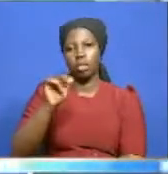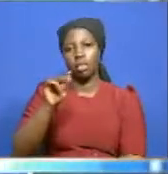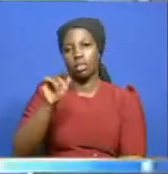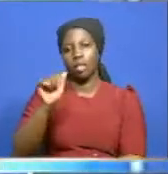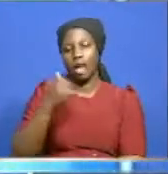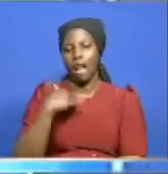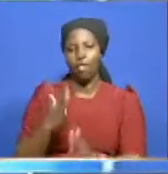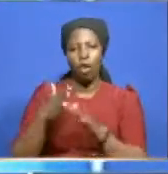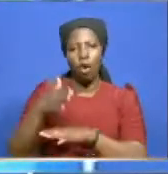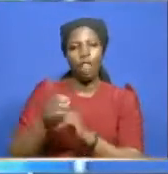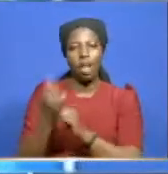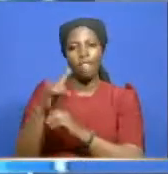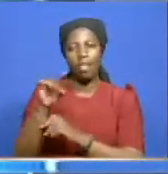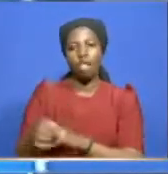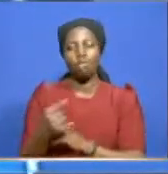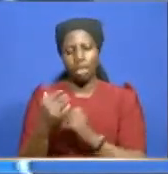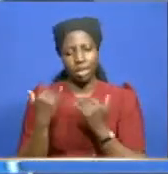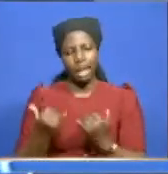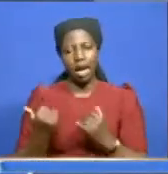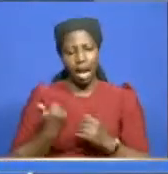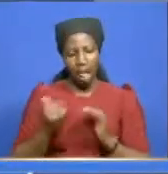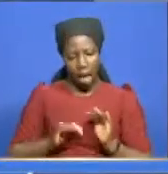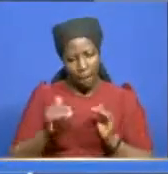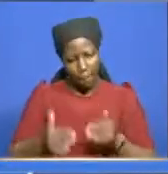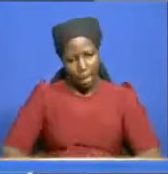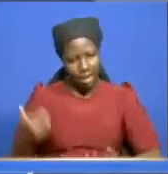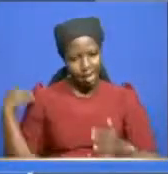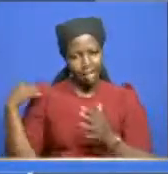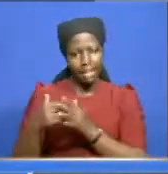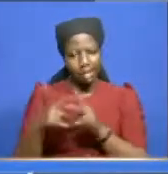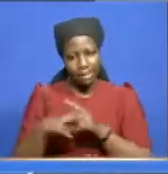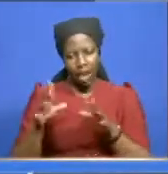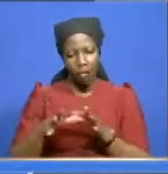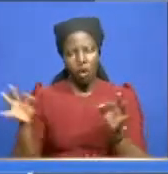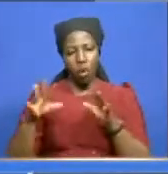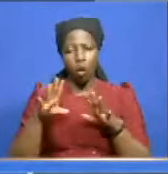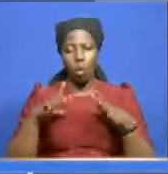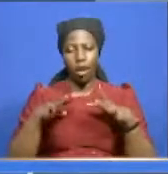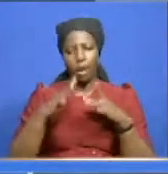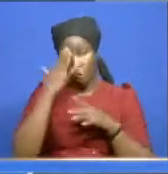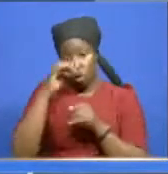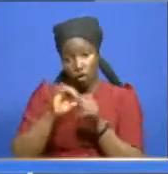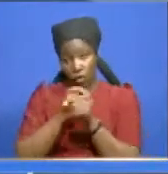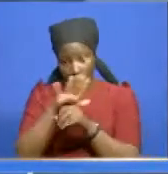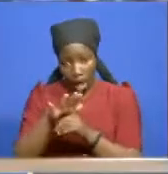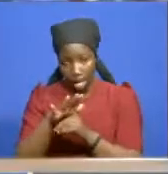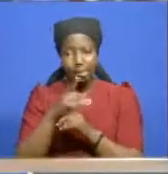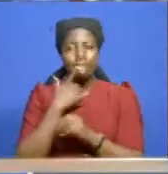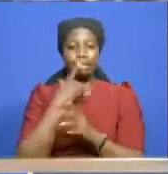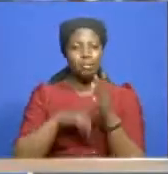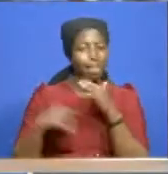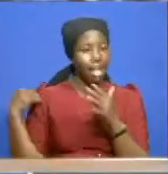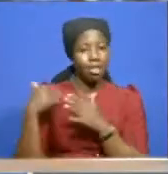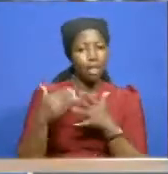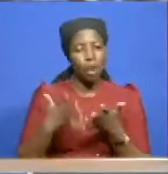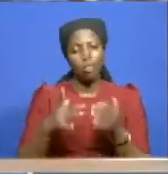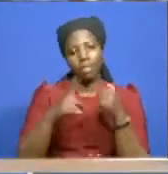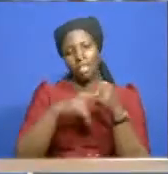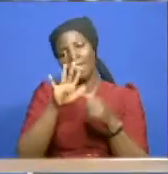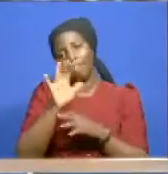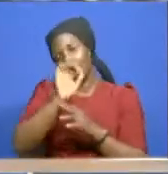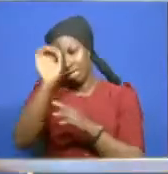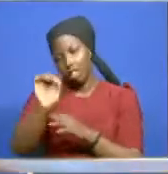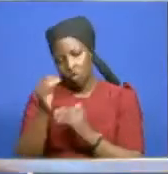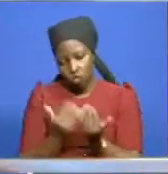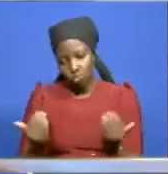pregnancies since the start of the long holiday due to the COVID-19 pandemic. Cheruiyot says that so far 65% of children